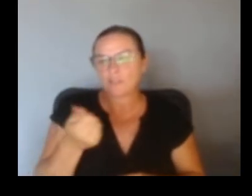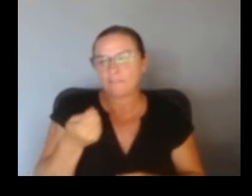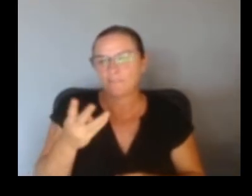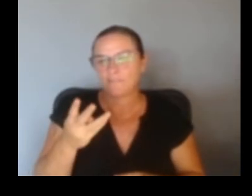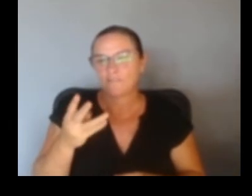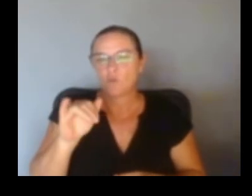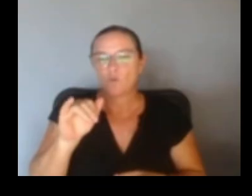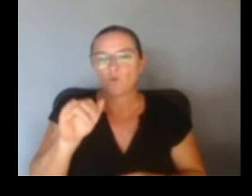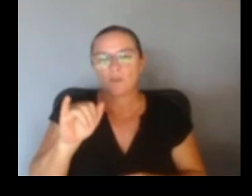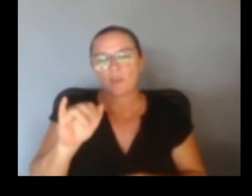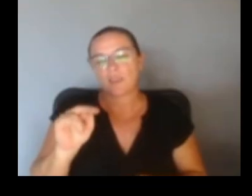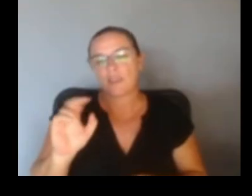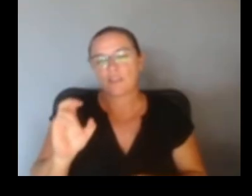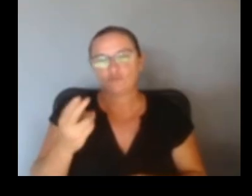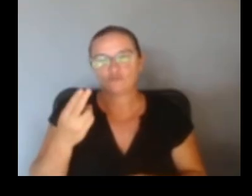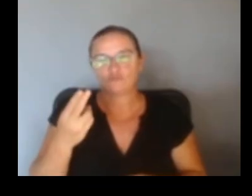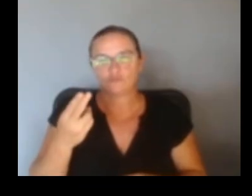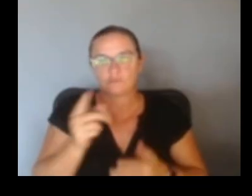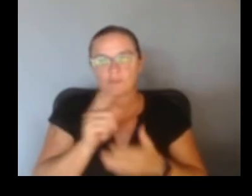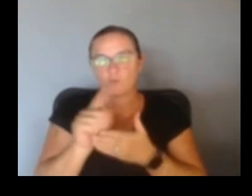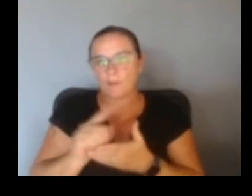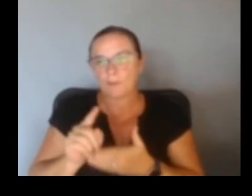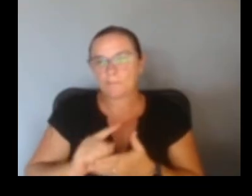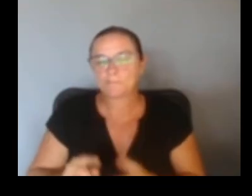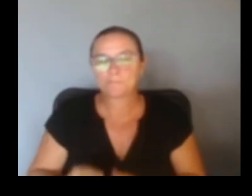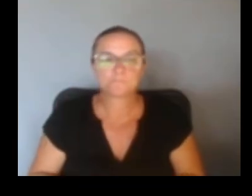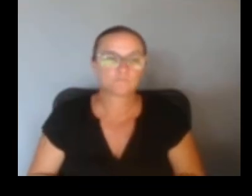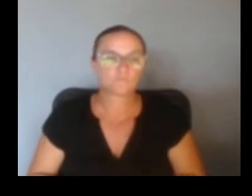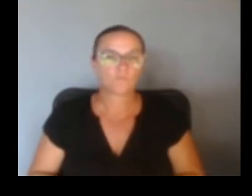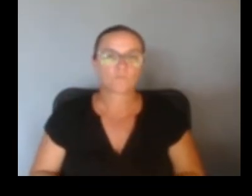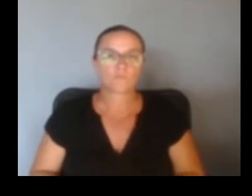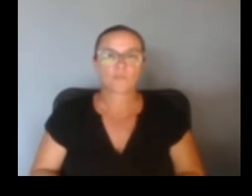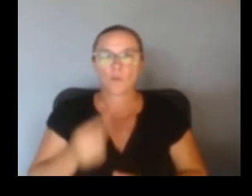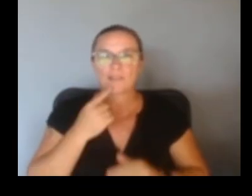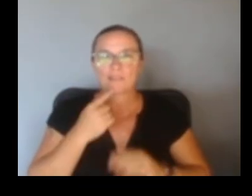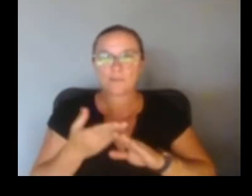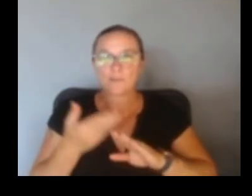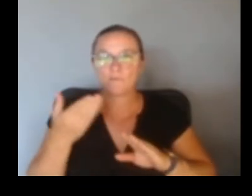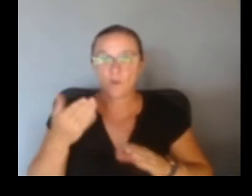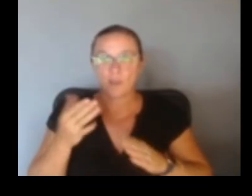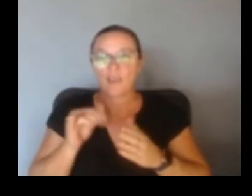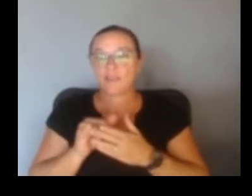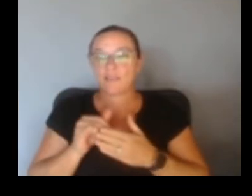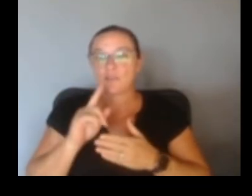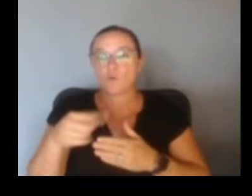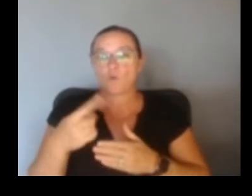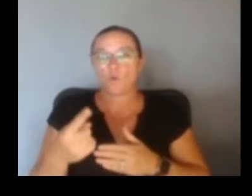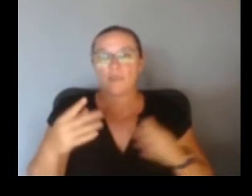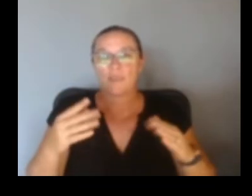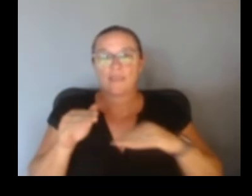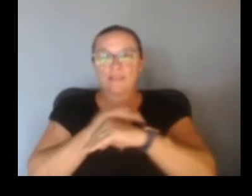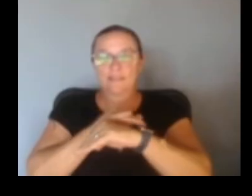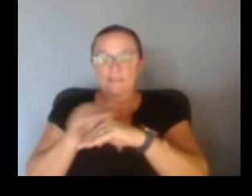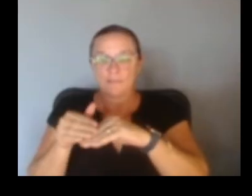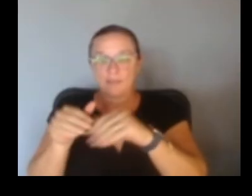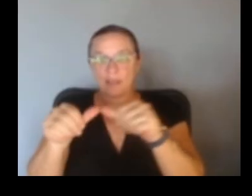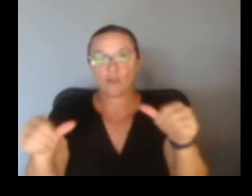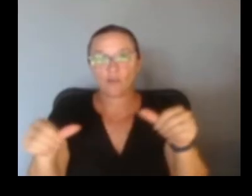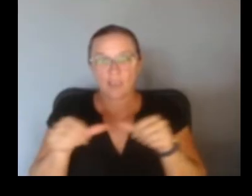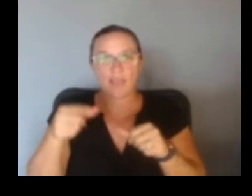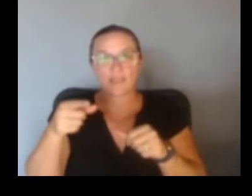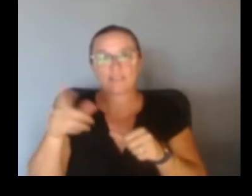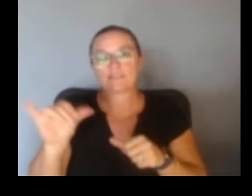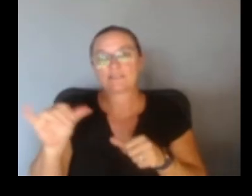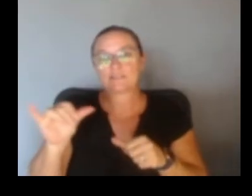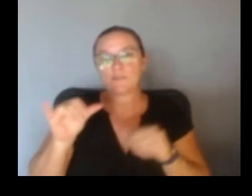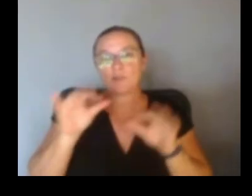week or two, stretching apart. As we mentioned earlier, that's contained to the summit area. This is a similar plot for the East Rift